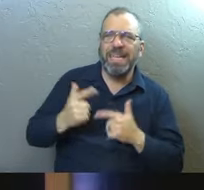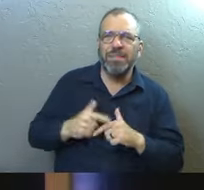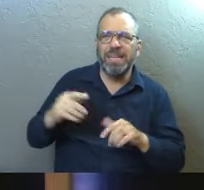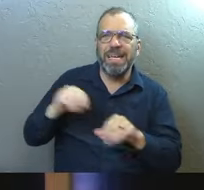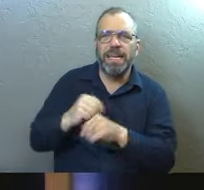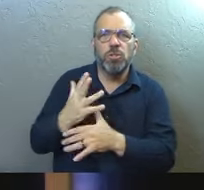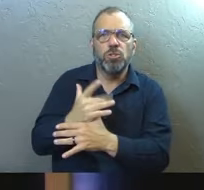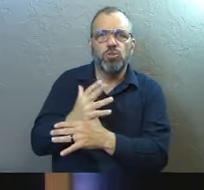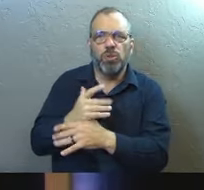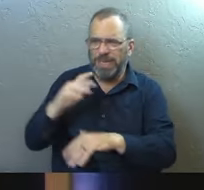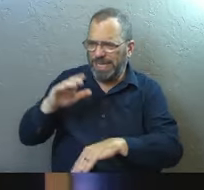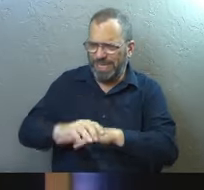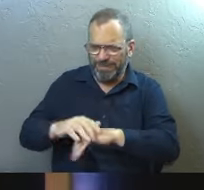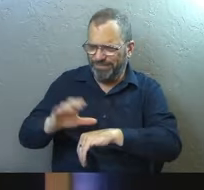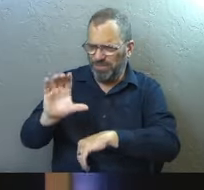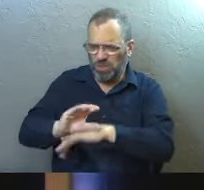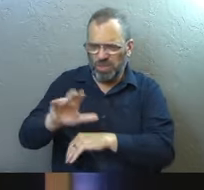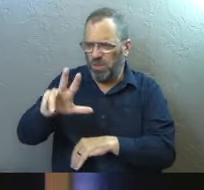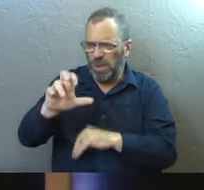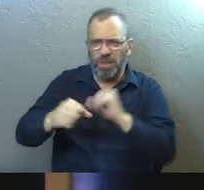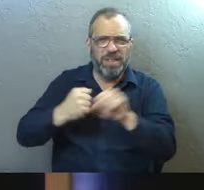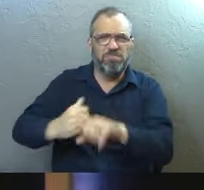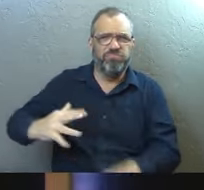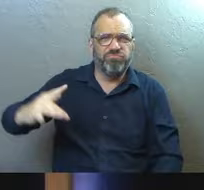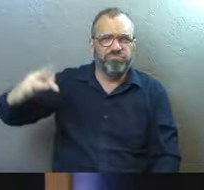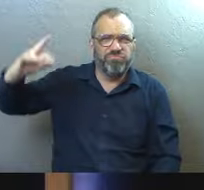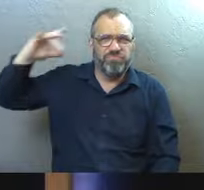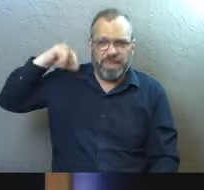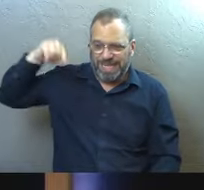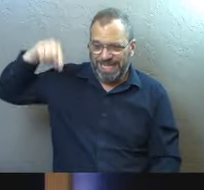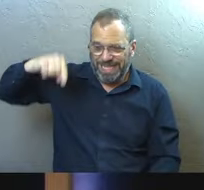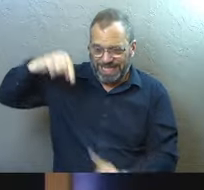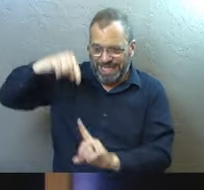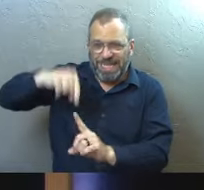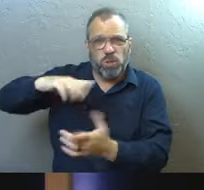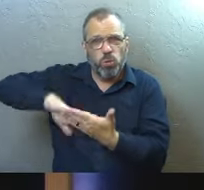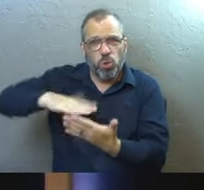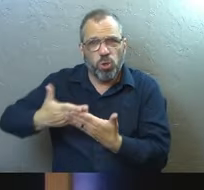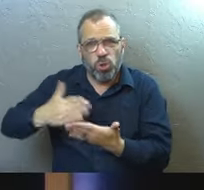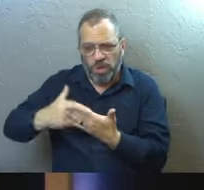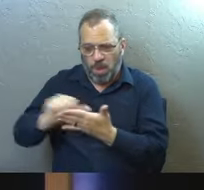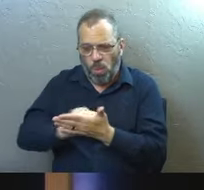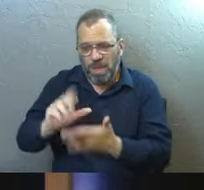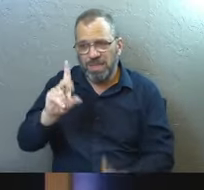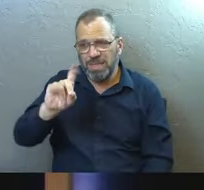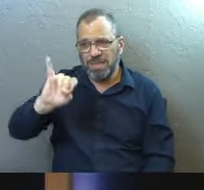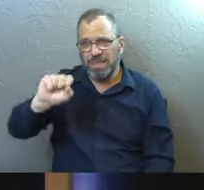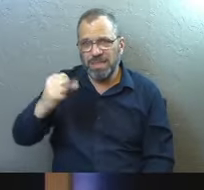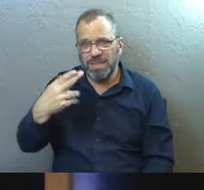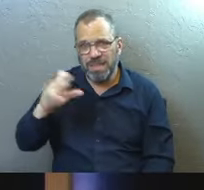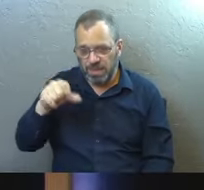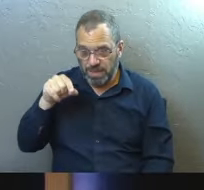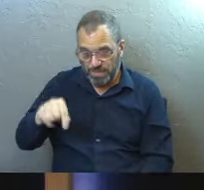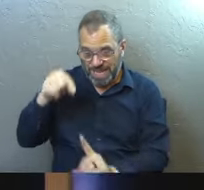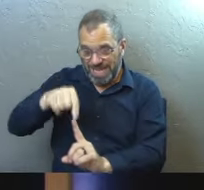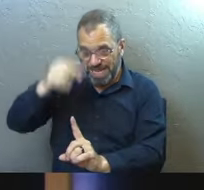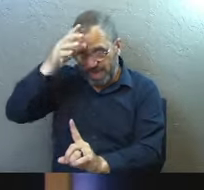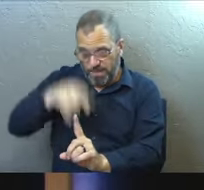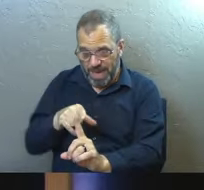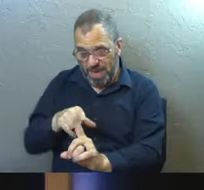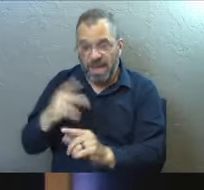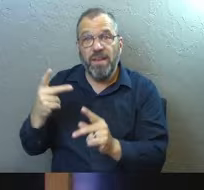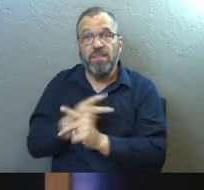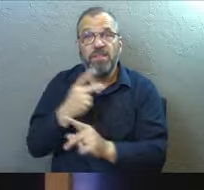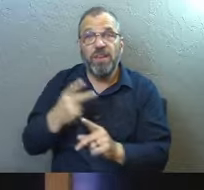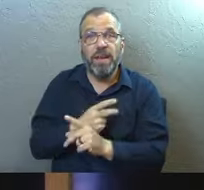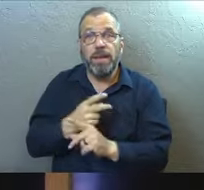monastery in Germany like 300 plus years ago. And he was like a cook and a dishwasher. But this guy